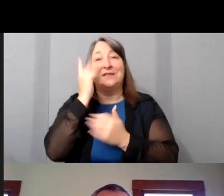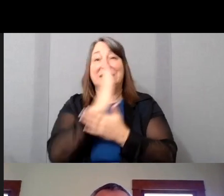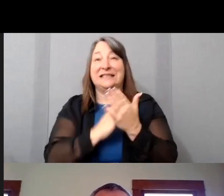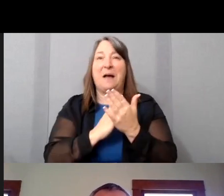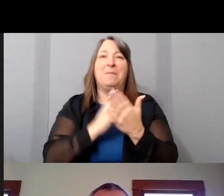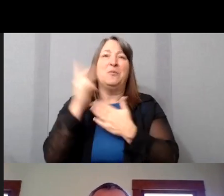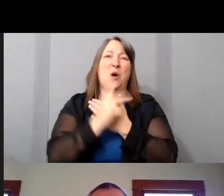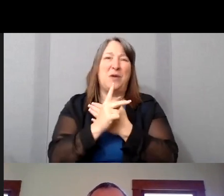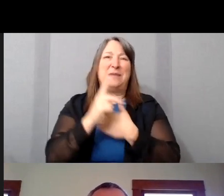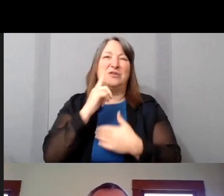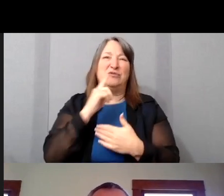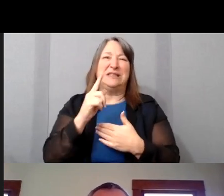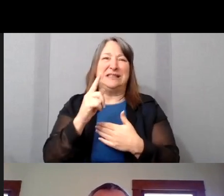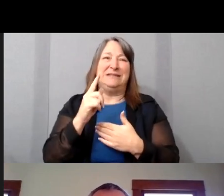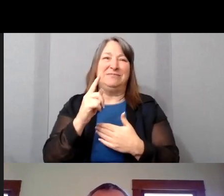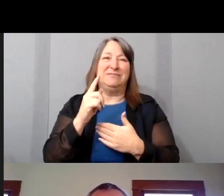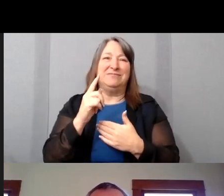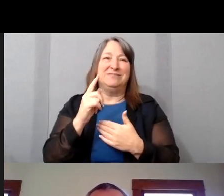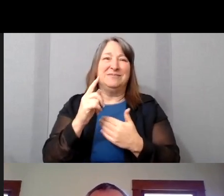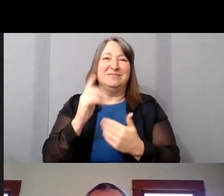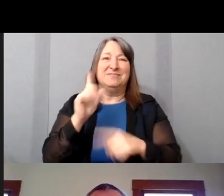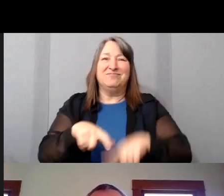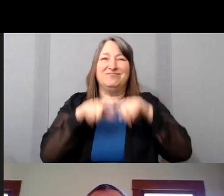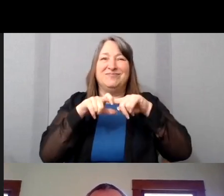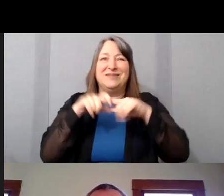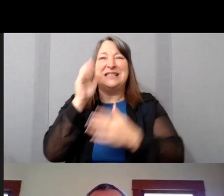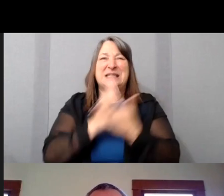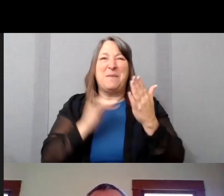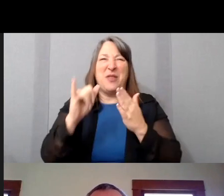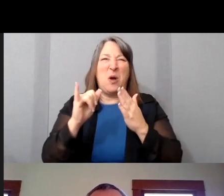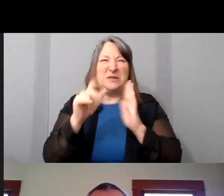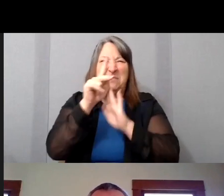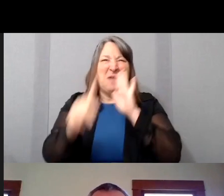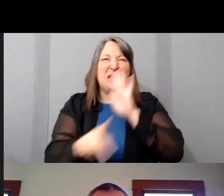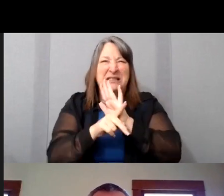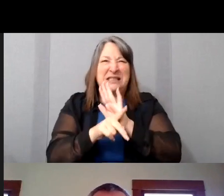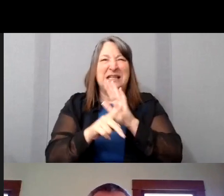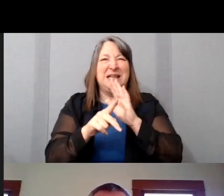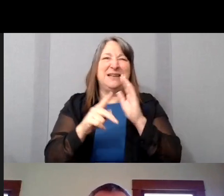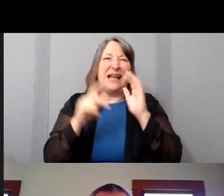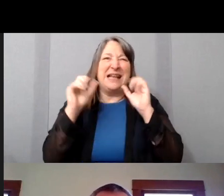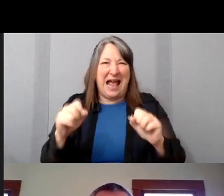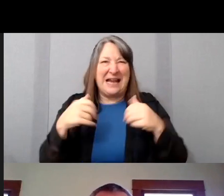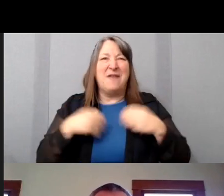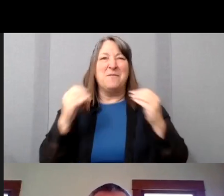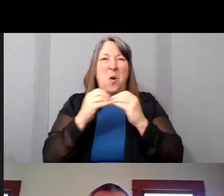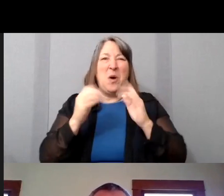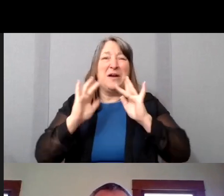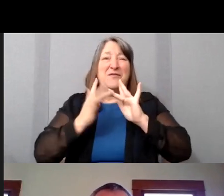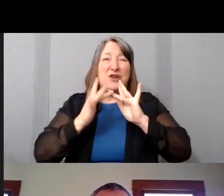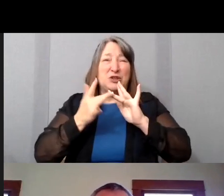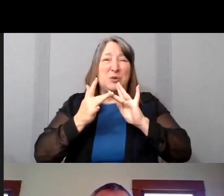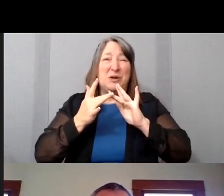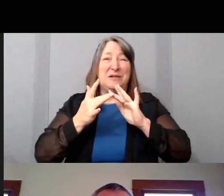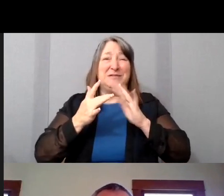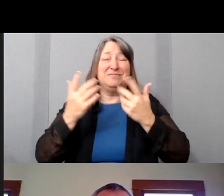those policies that may have prevented more virtual connection. I think we're still, unfortunately, in a stage where we got to